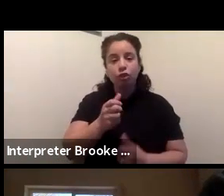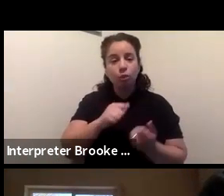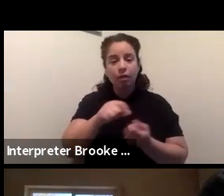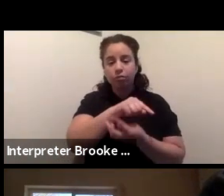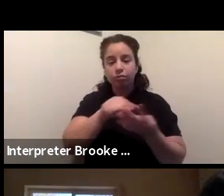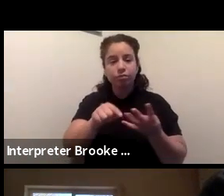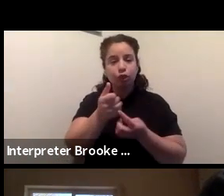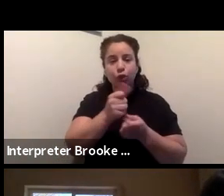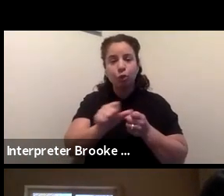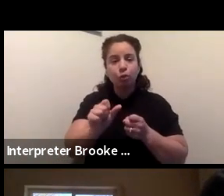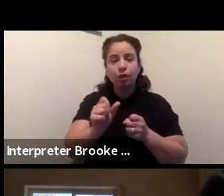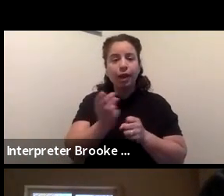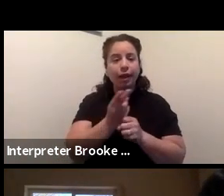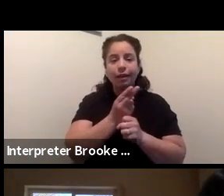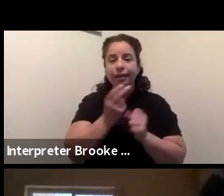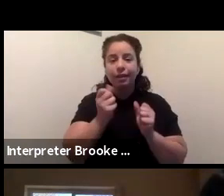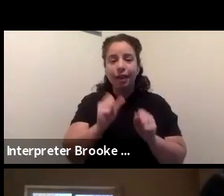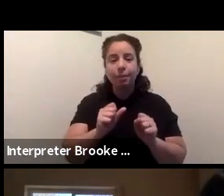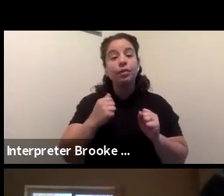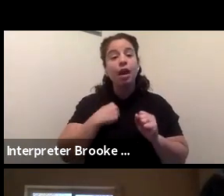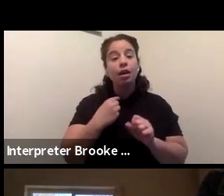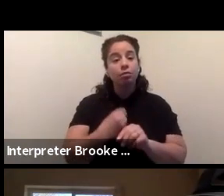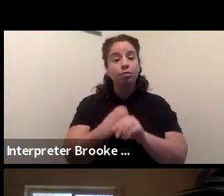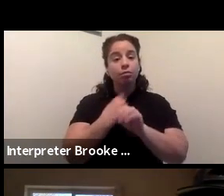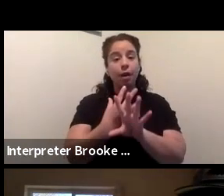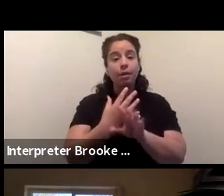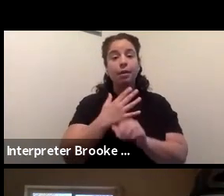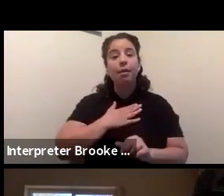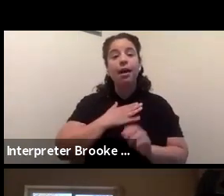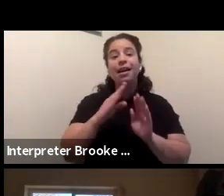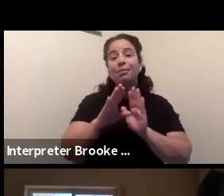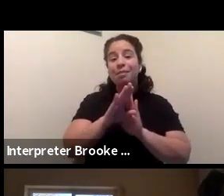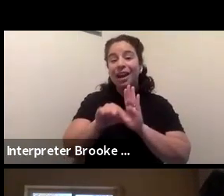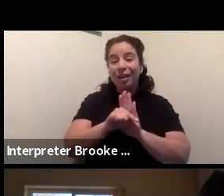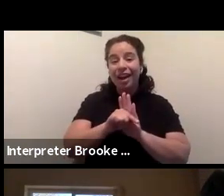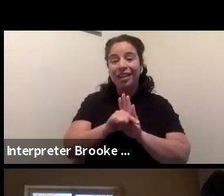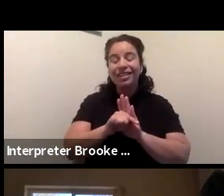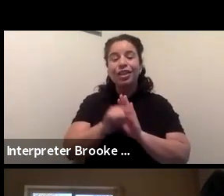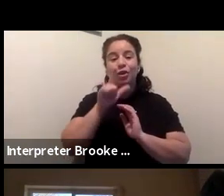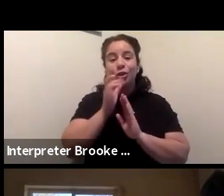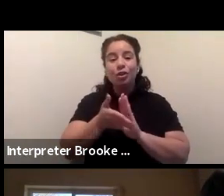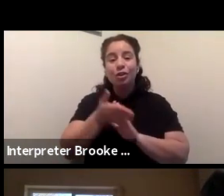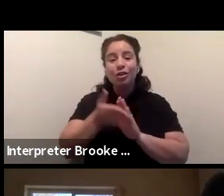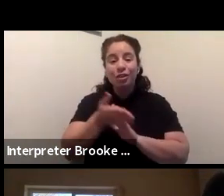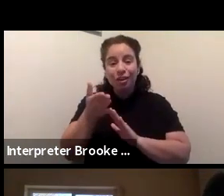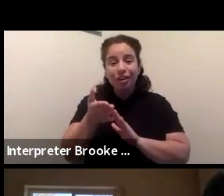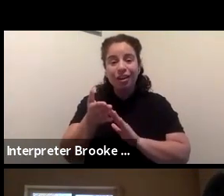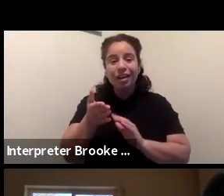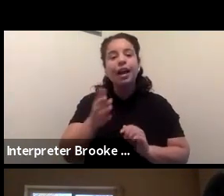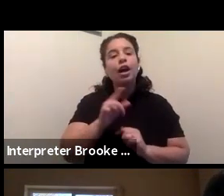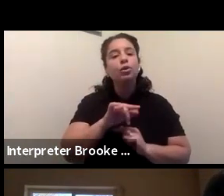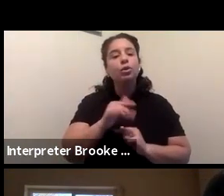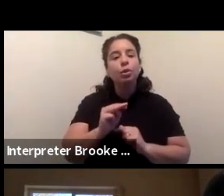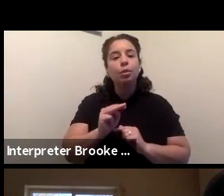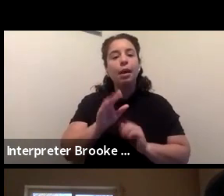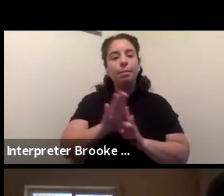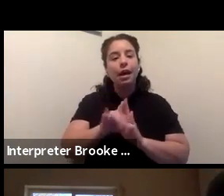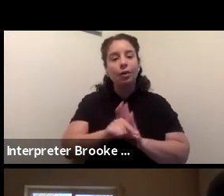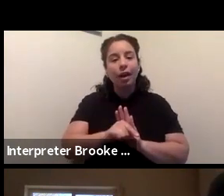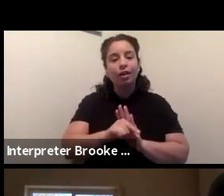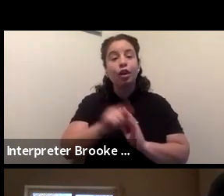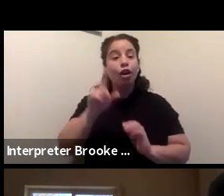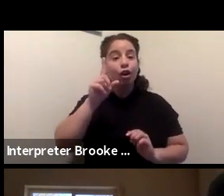I am sitting in front of a Zoom background, but the Zoom background is a photo of my wall. So it looks like I'm